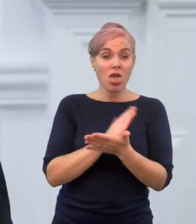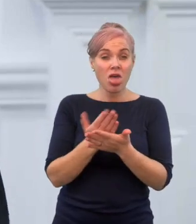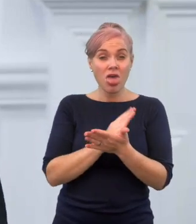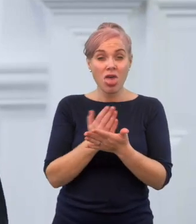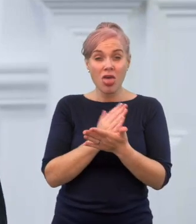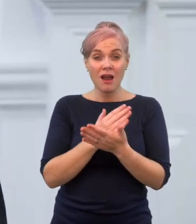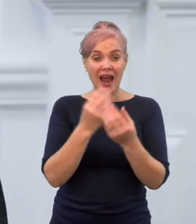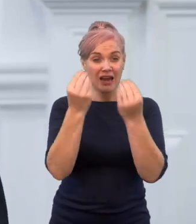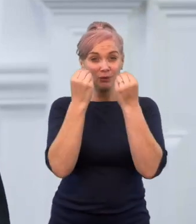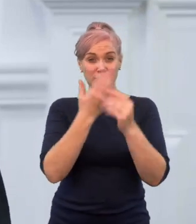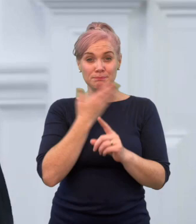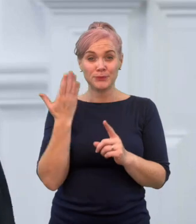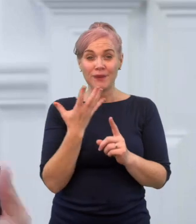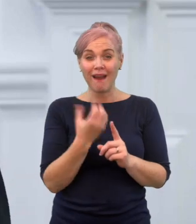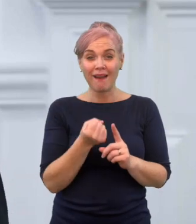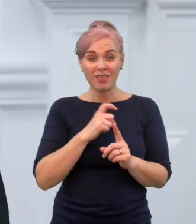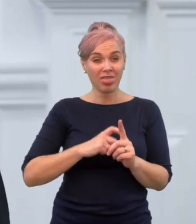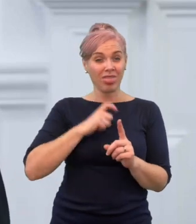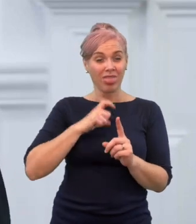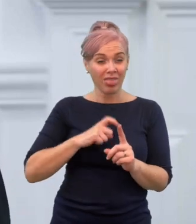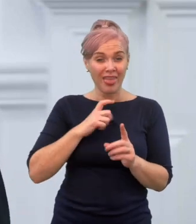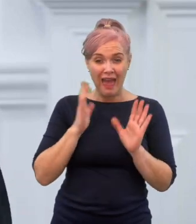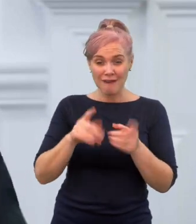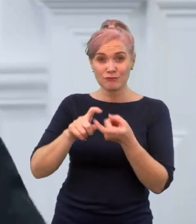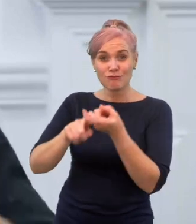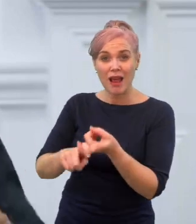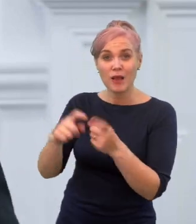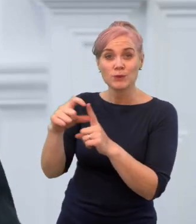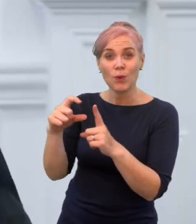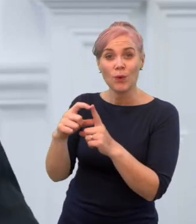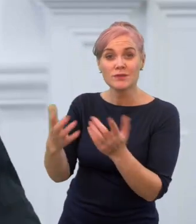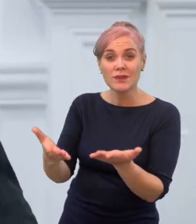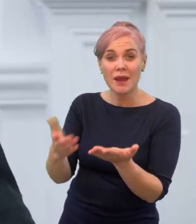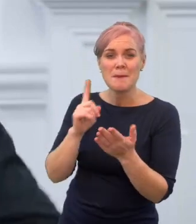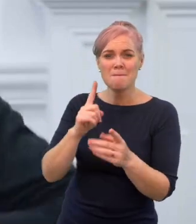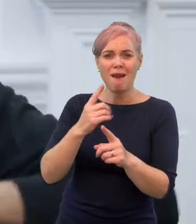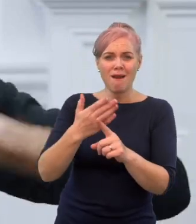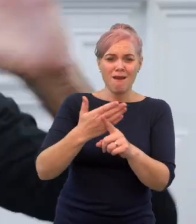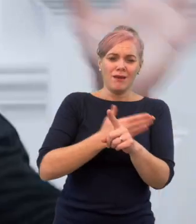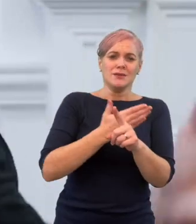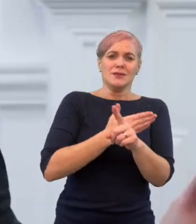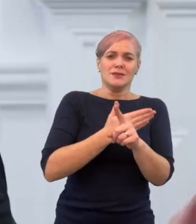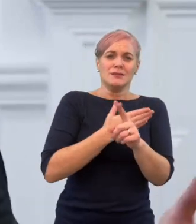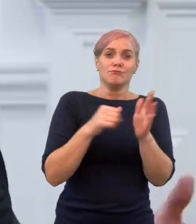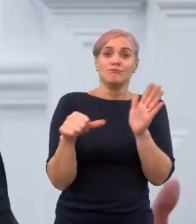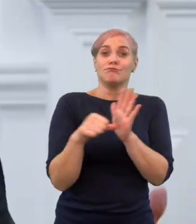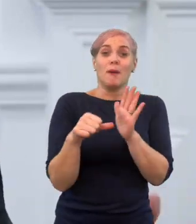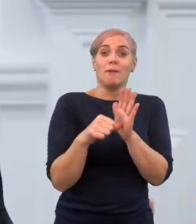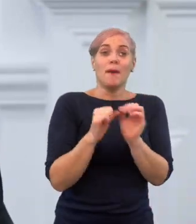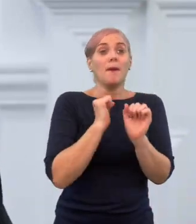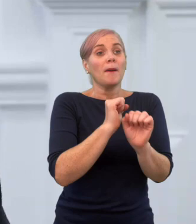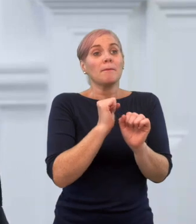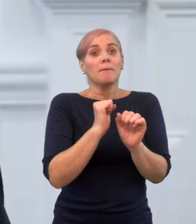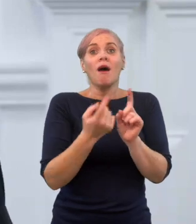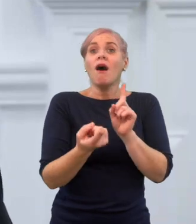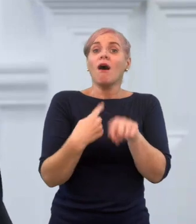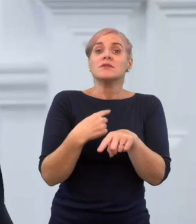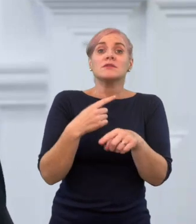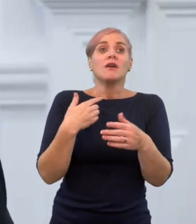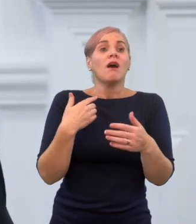insecurities about, you know, his lack of education and having to rely on his daughters, but all the early problems, you